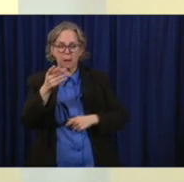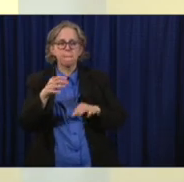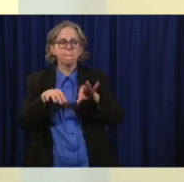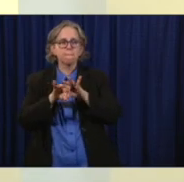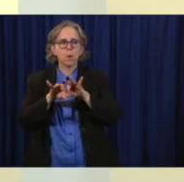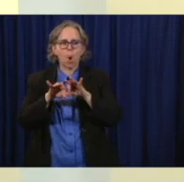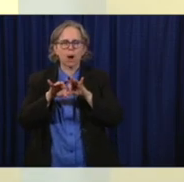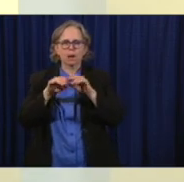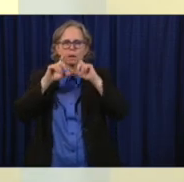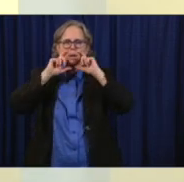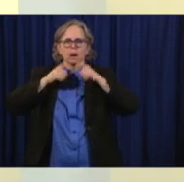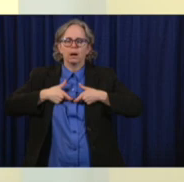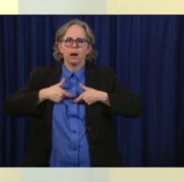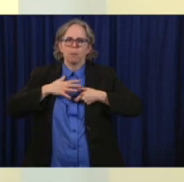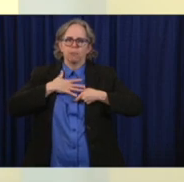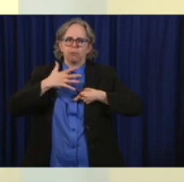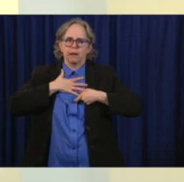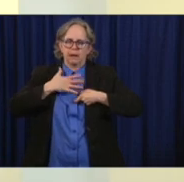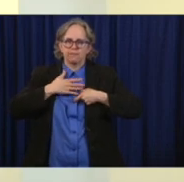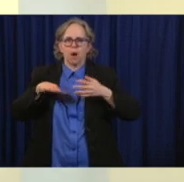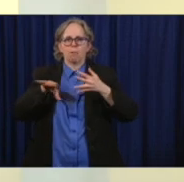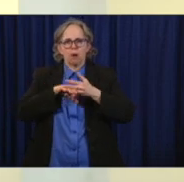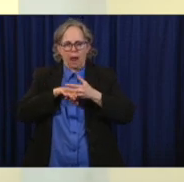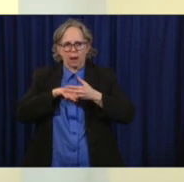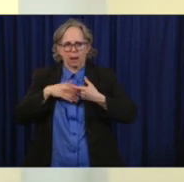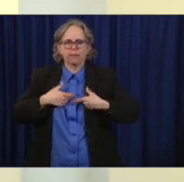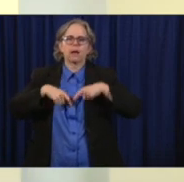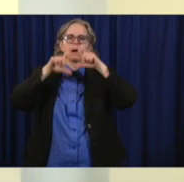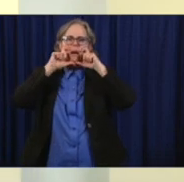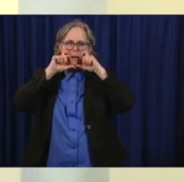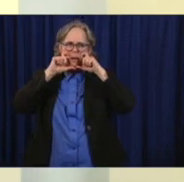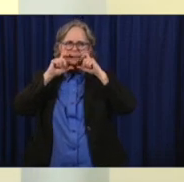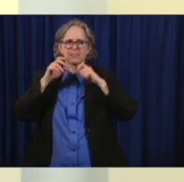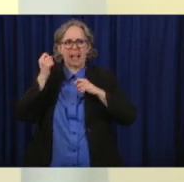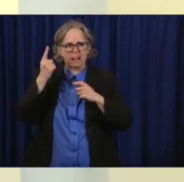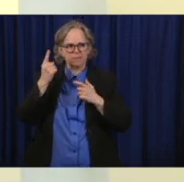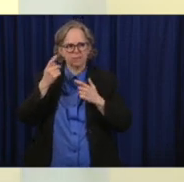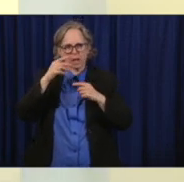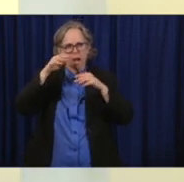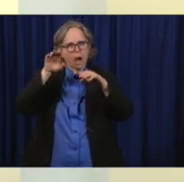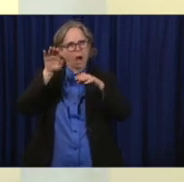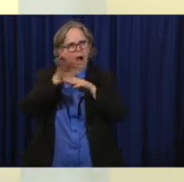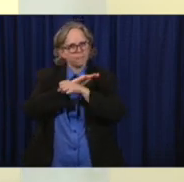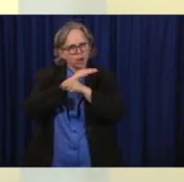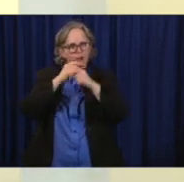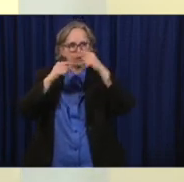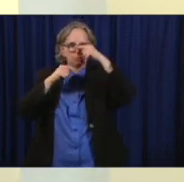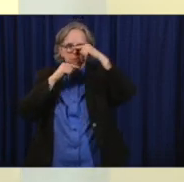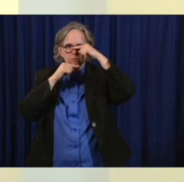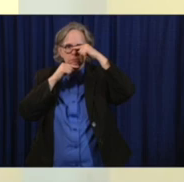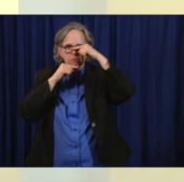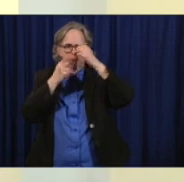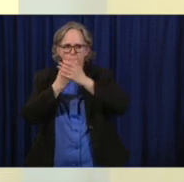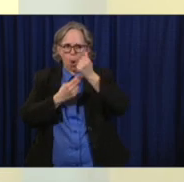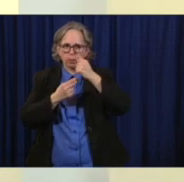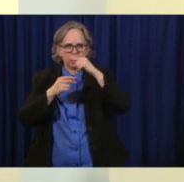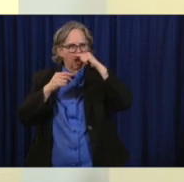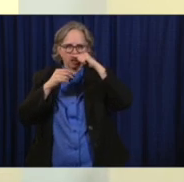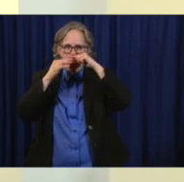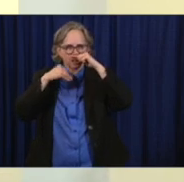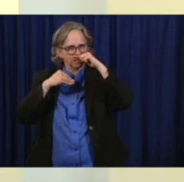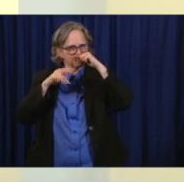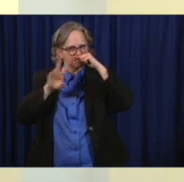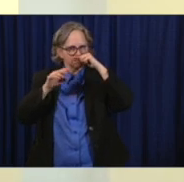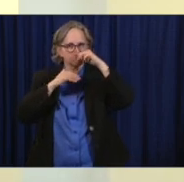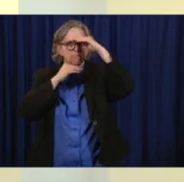wear it over your nose and mouth, both. You don't want to wear it below. And we have tips on our website about this. But even myself, I'll